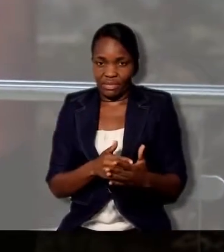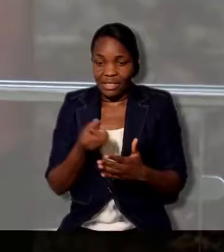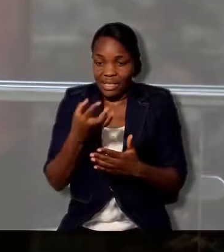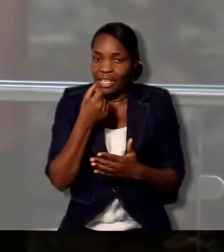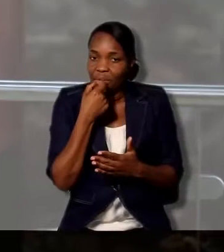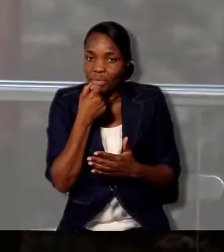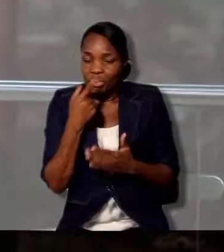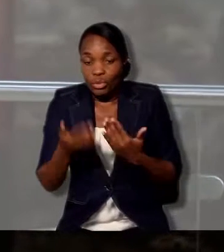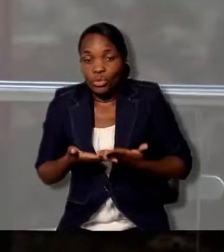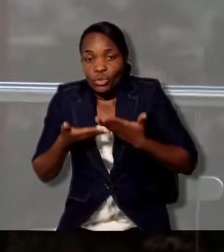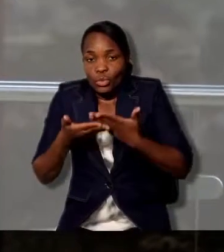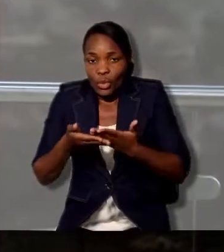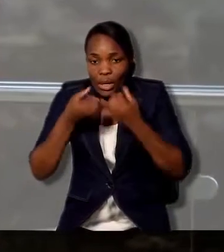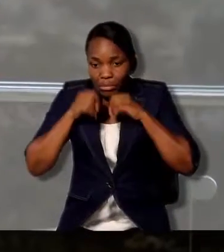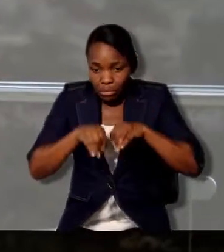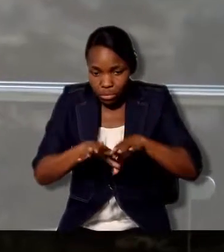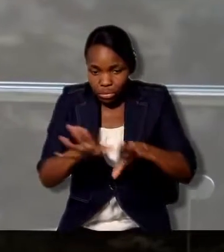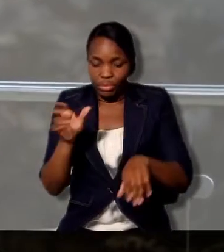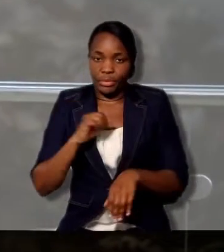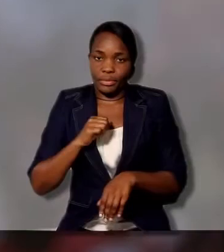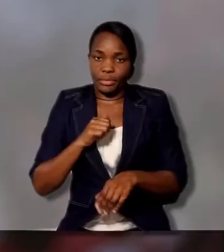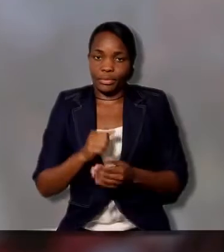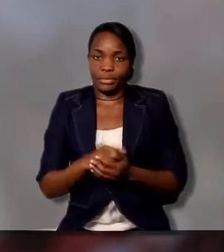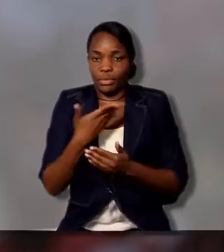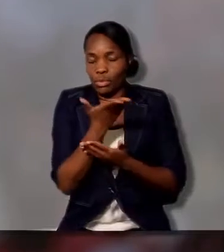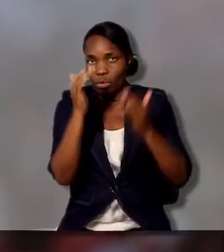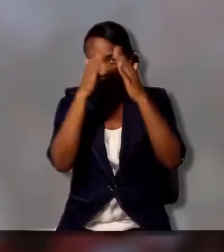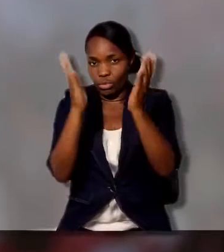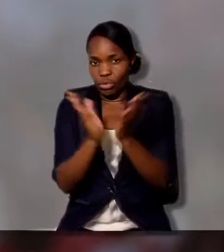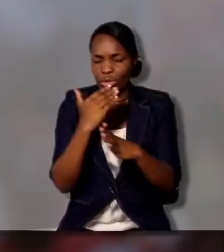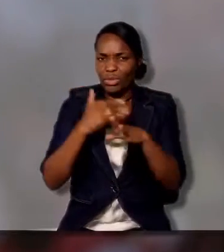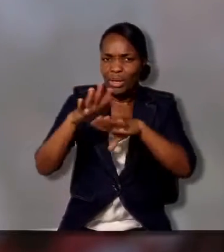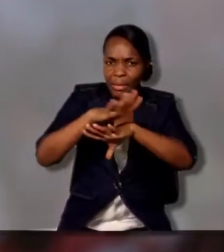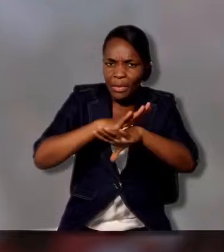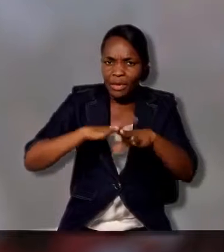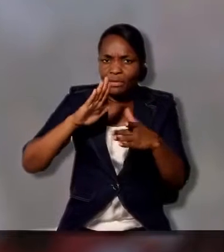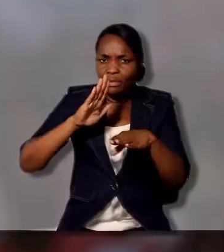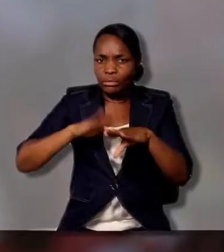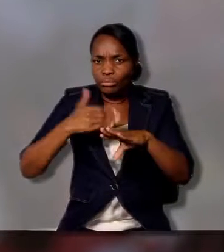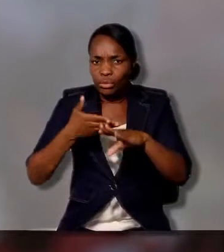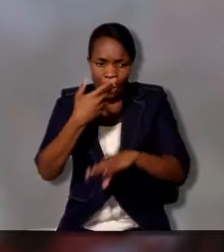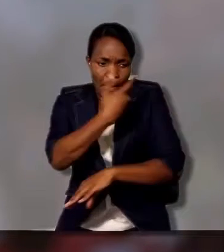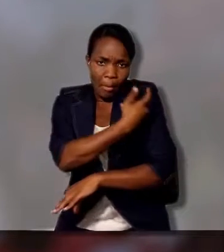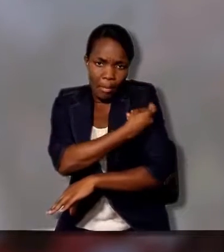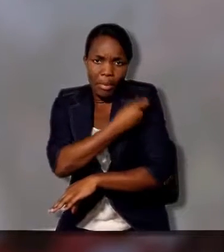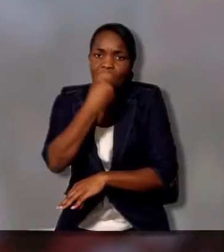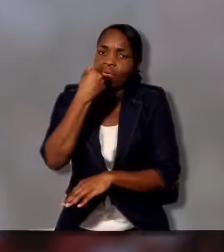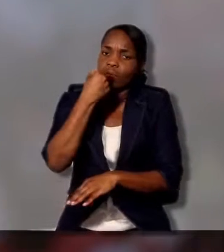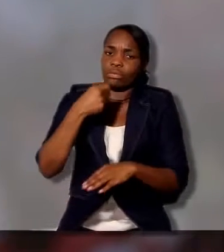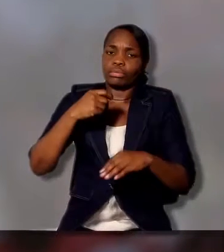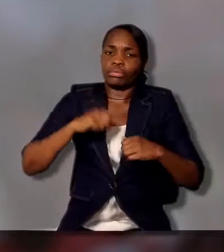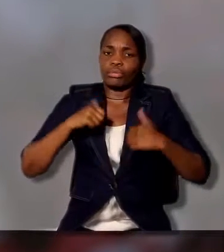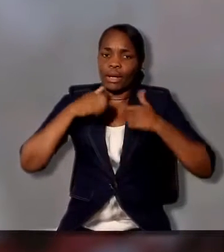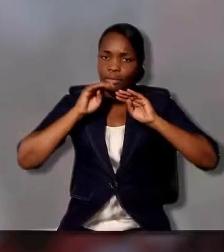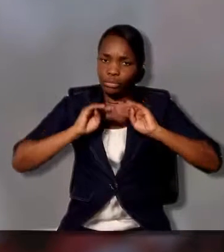medical teams to help combat epidemics worldwide. It works in areas such as immunization, health